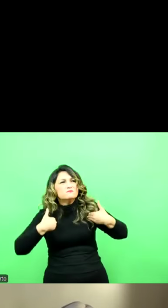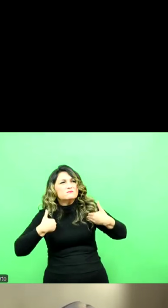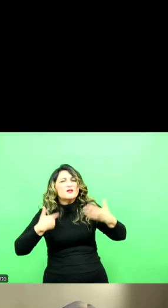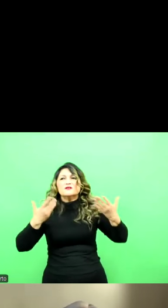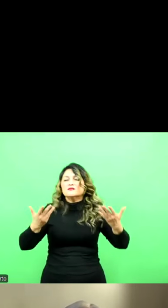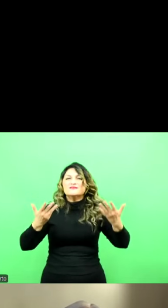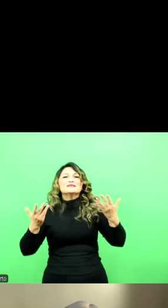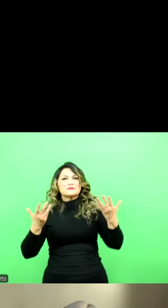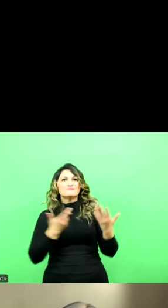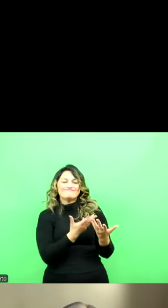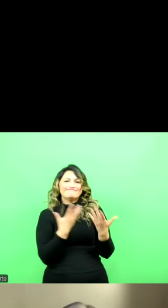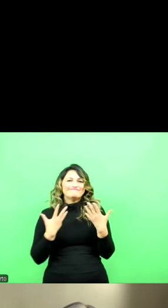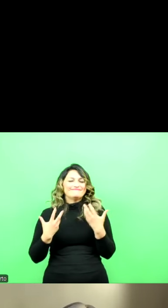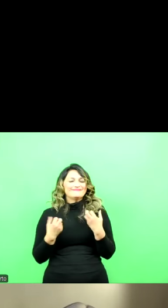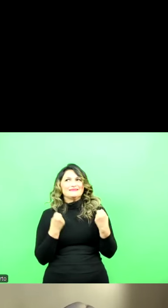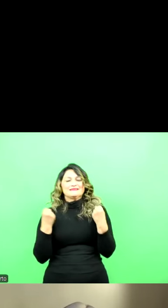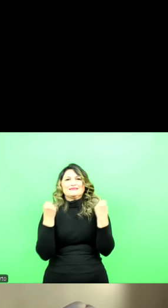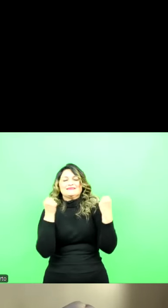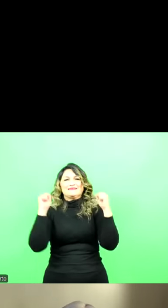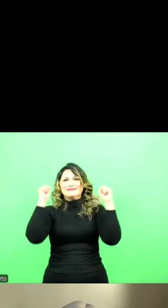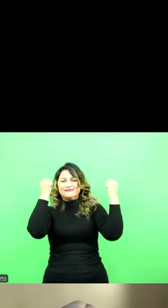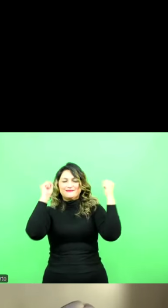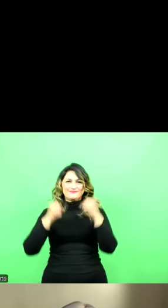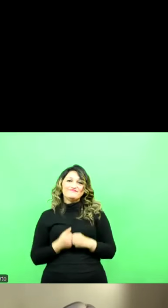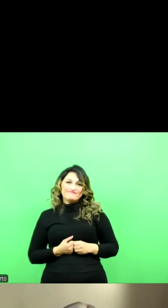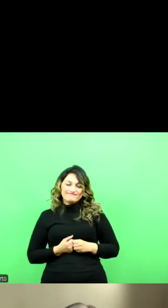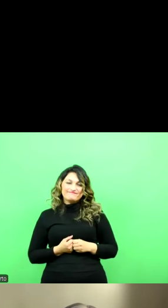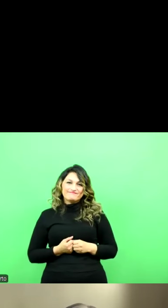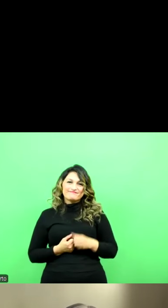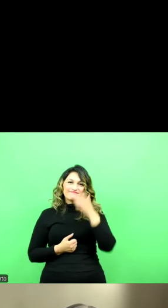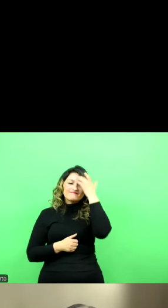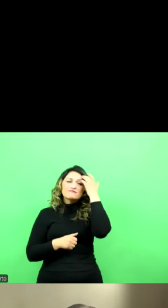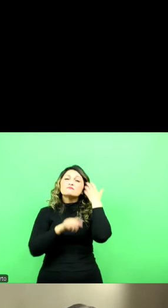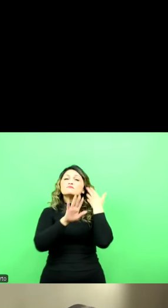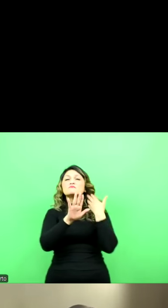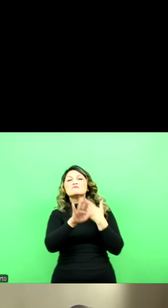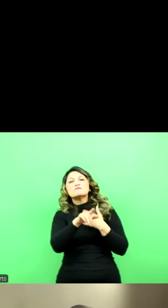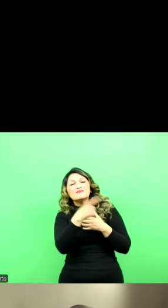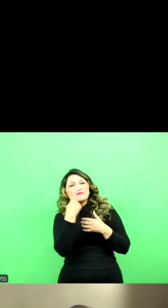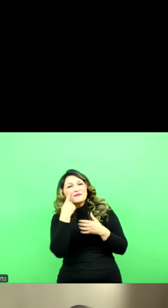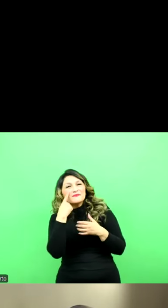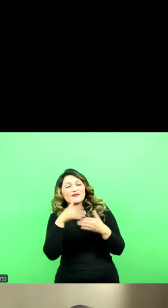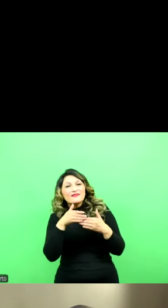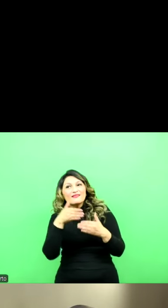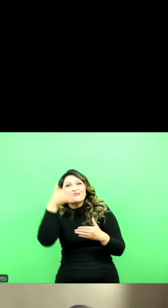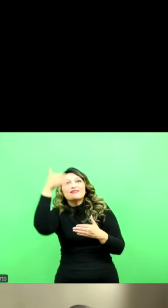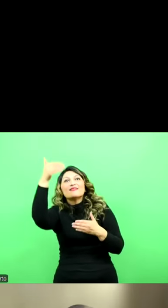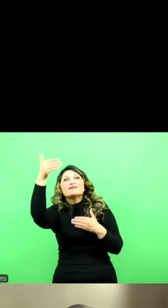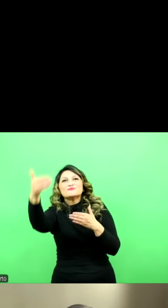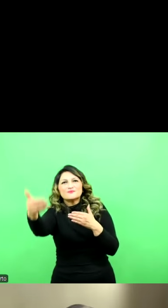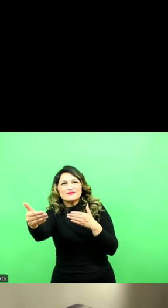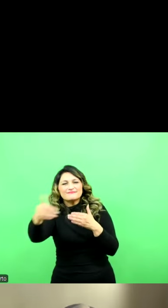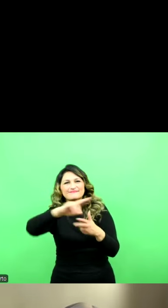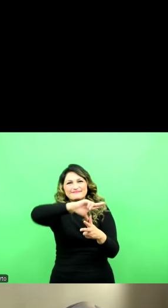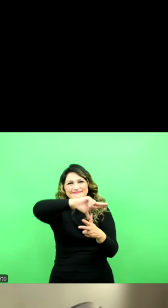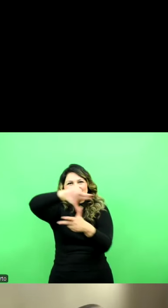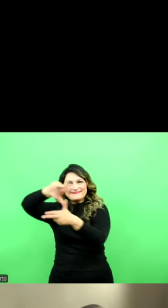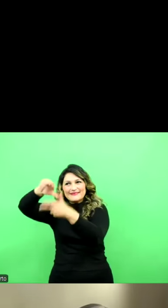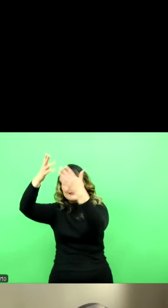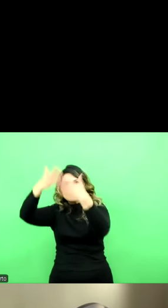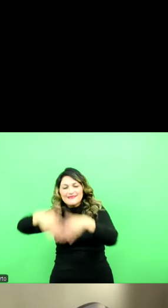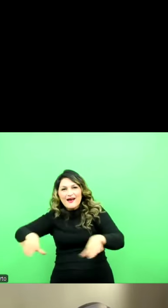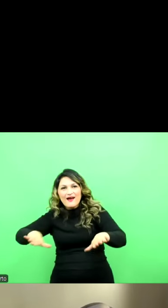much and they were never going to never be able to dig themselves out of a hole, and a sense of premature aging.